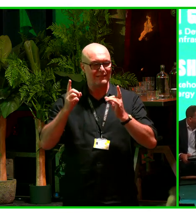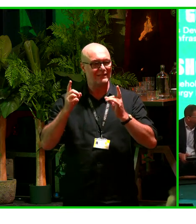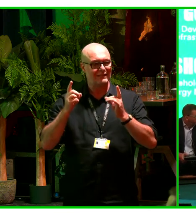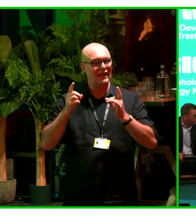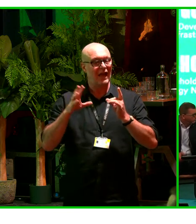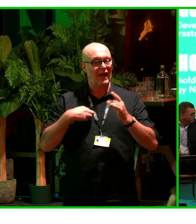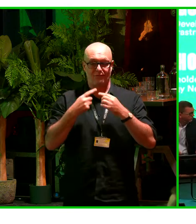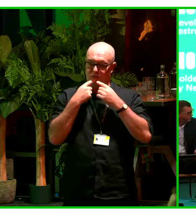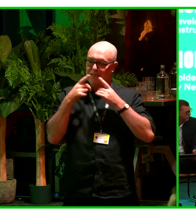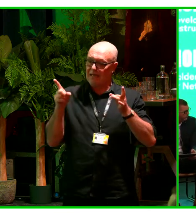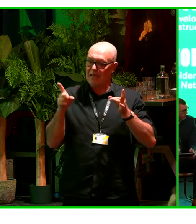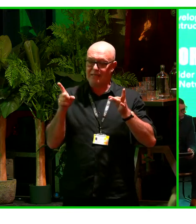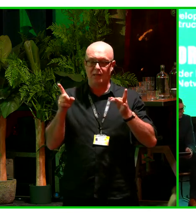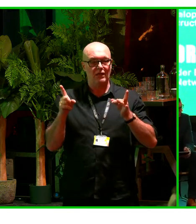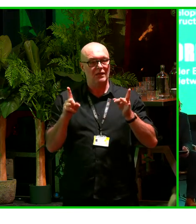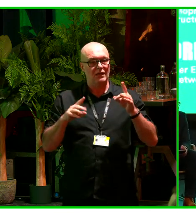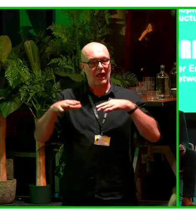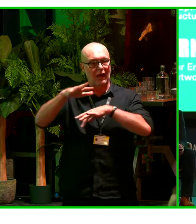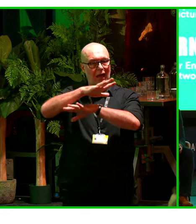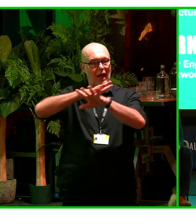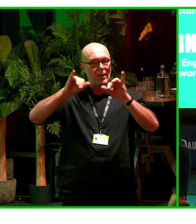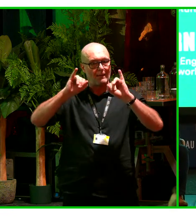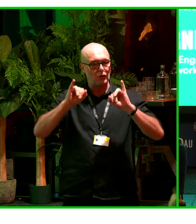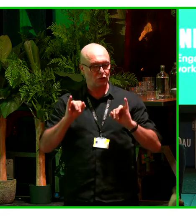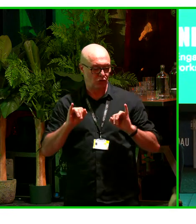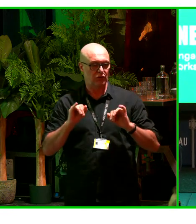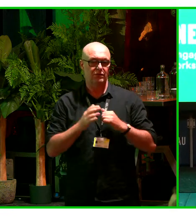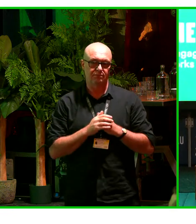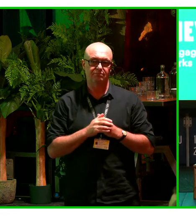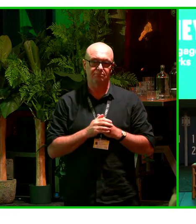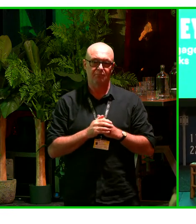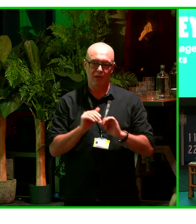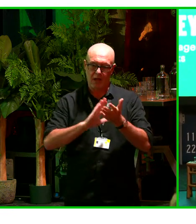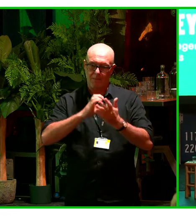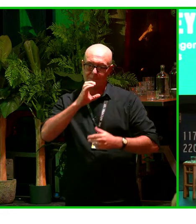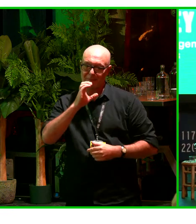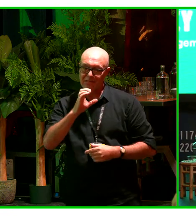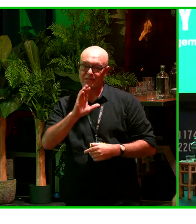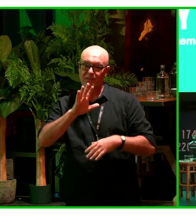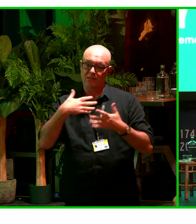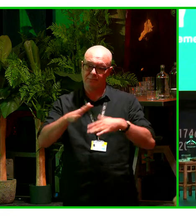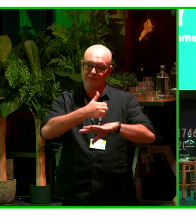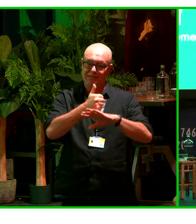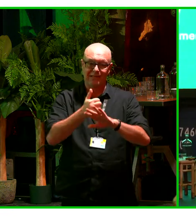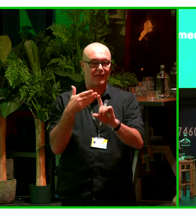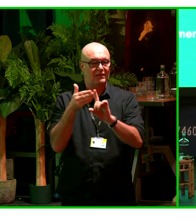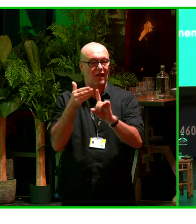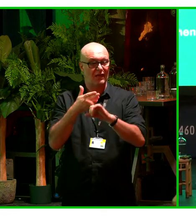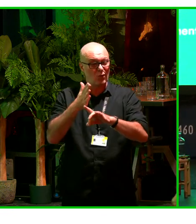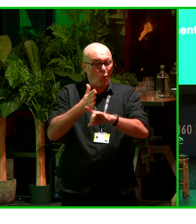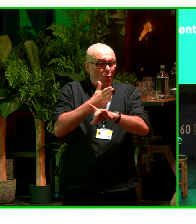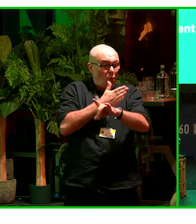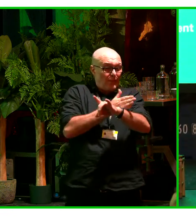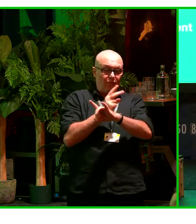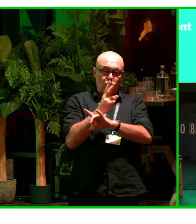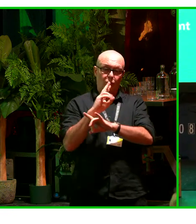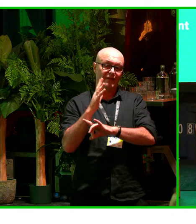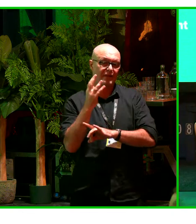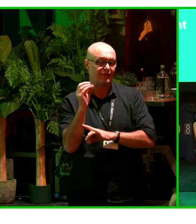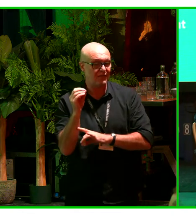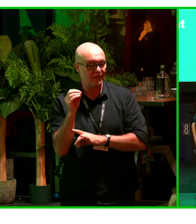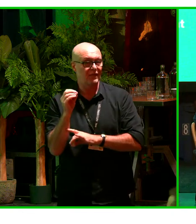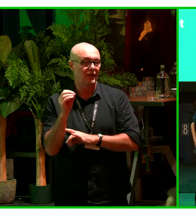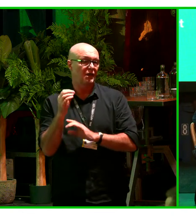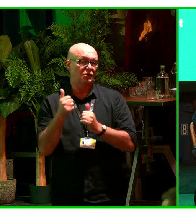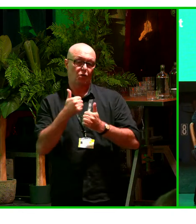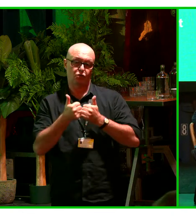emergencies now, and many, such as Greater Manchester, have indeed set themselves targets well ahead of the national 2050 target, the 2038 here in Greater